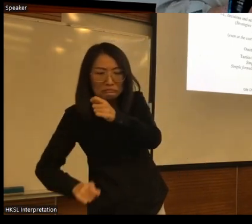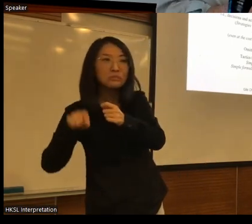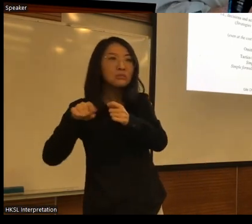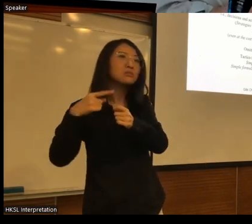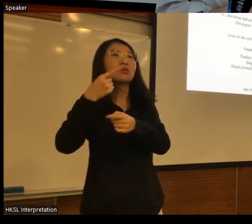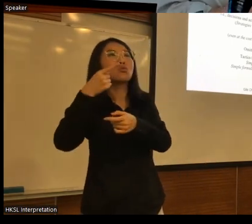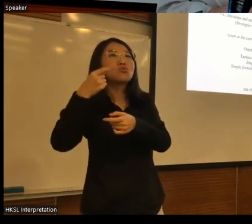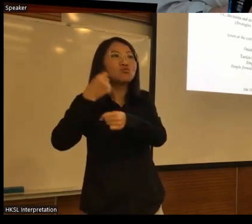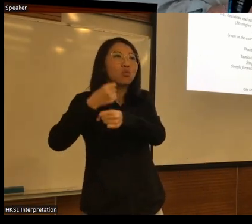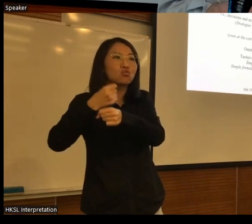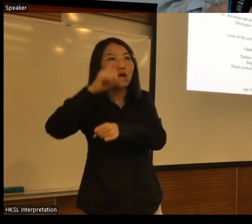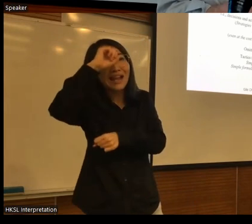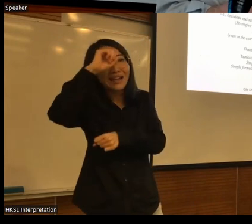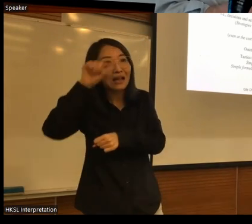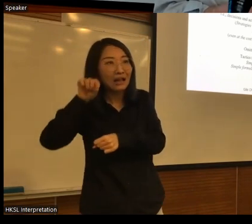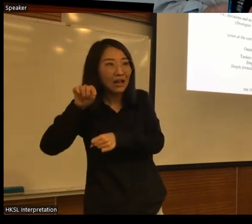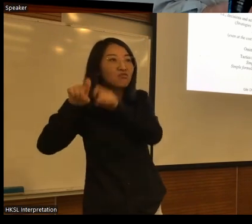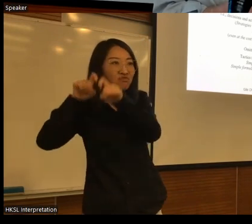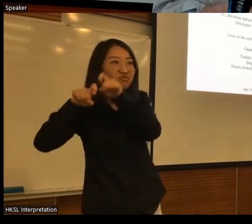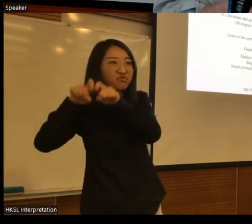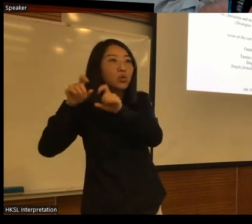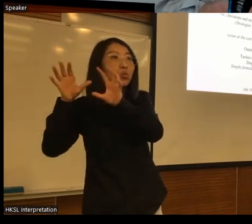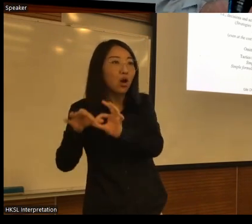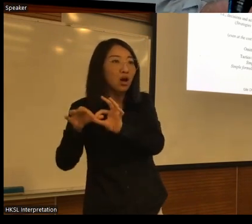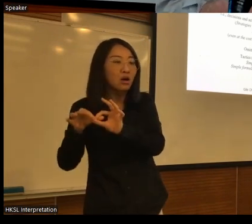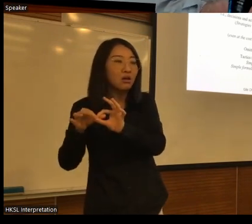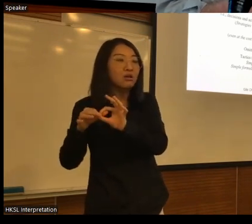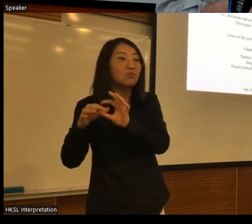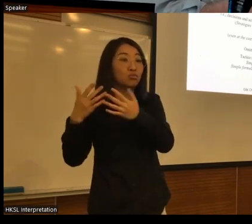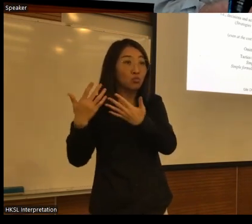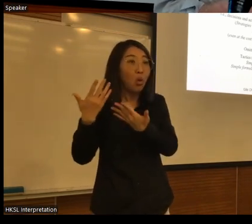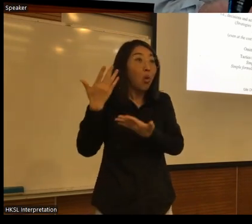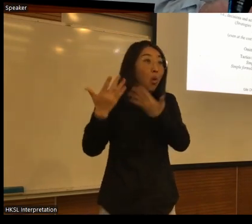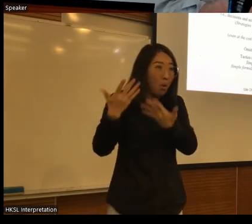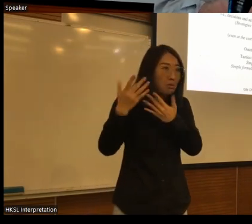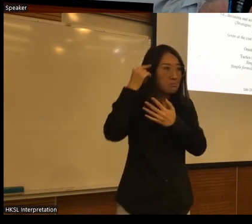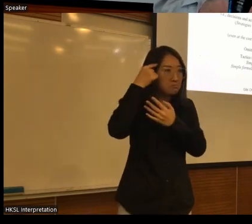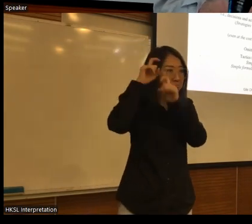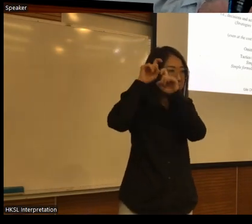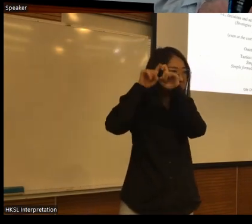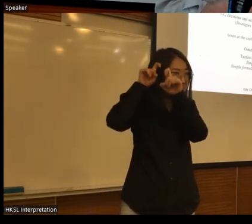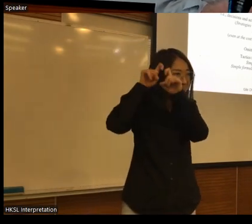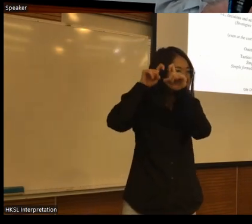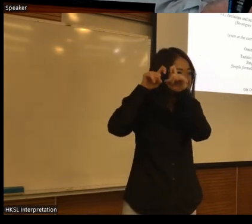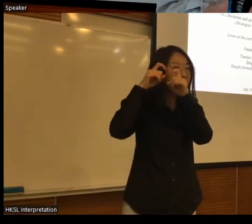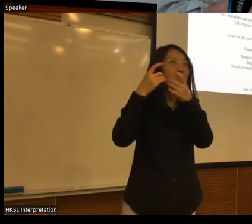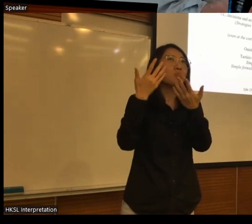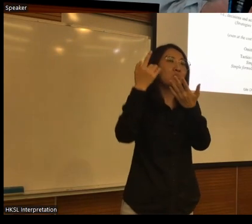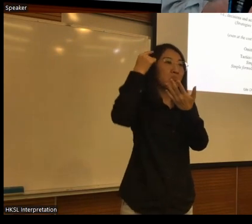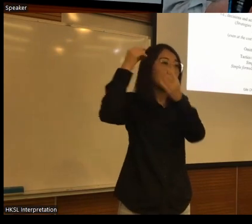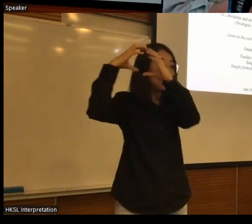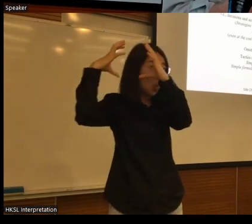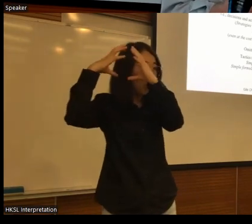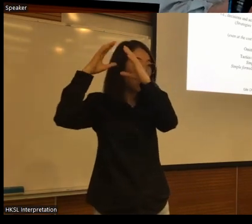memory with a processor. And then you find out that probably processes and brain activity,